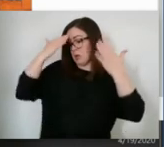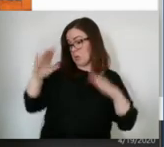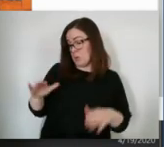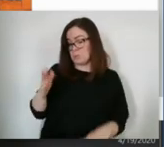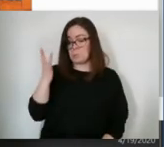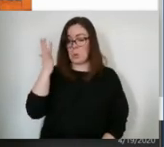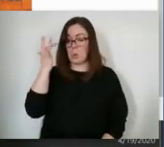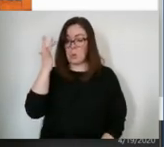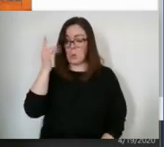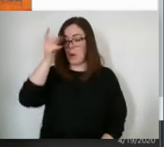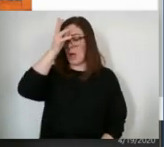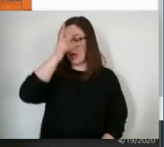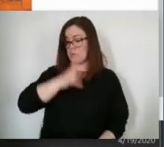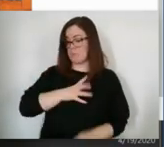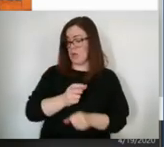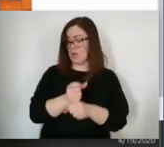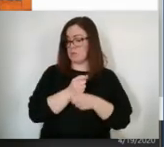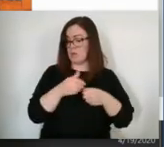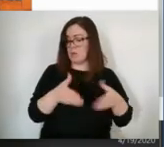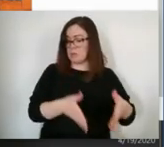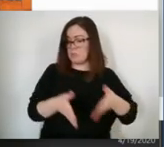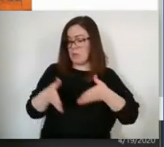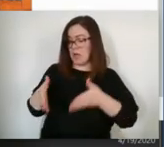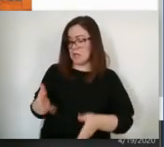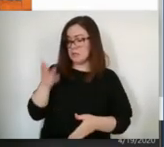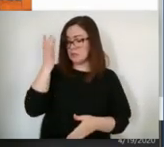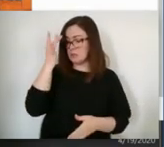pants? Why a man make the shoes?